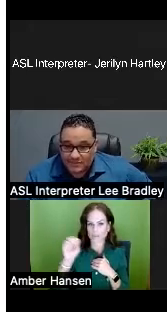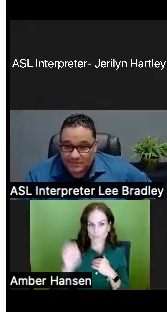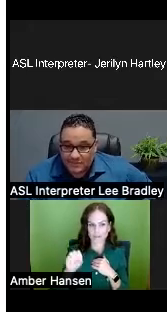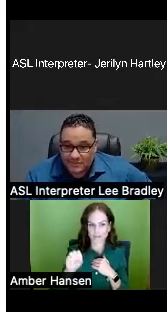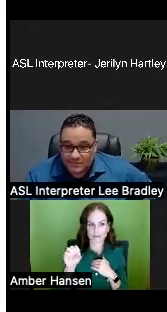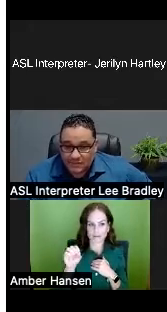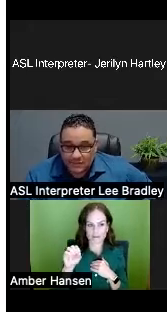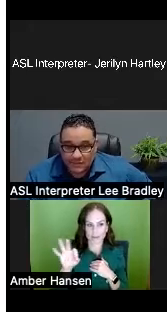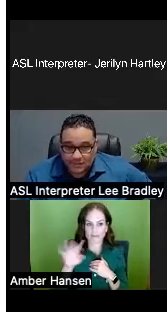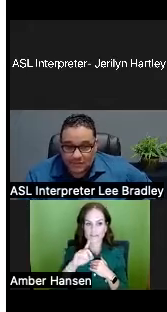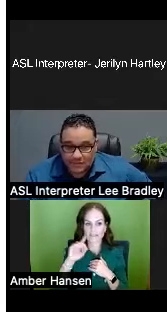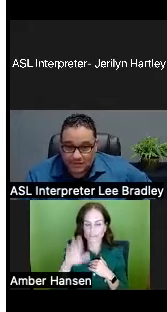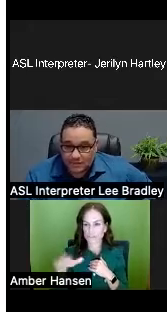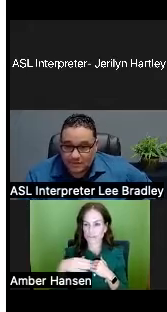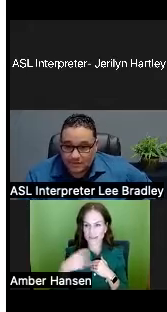And